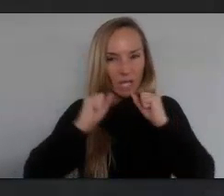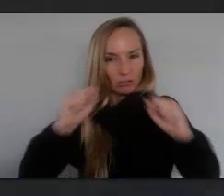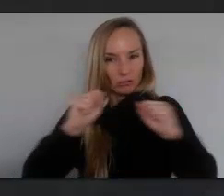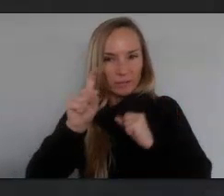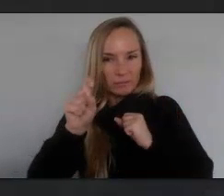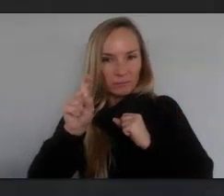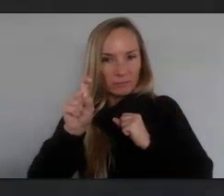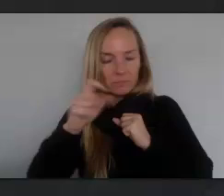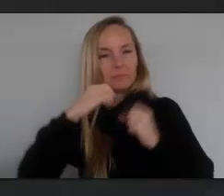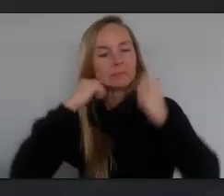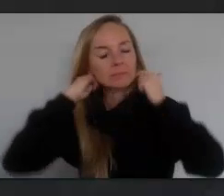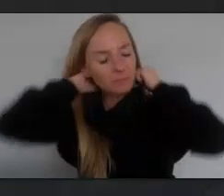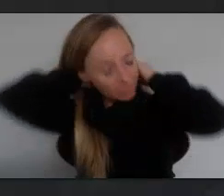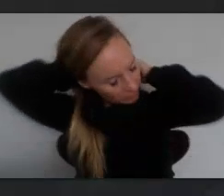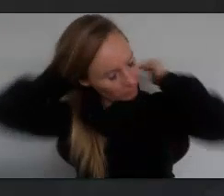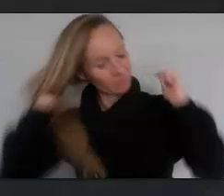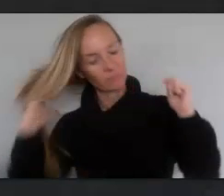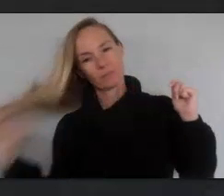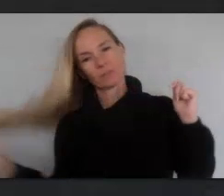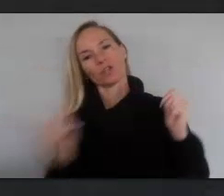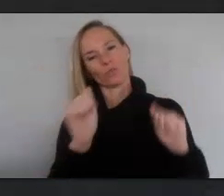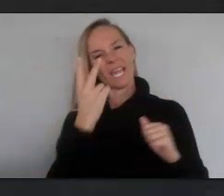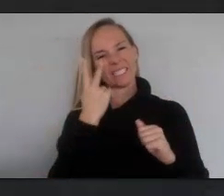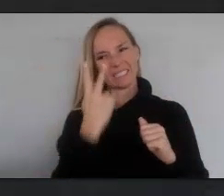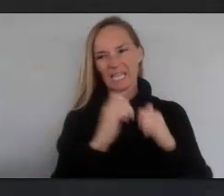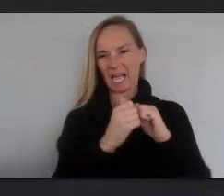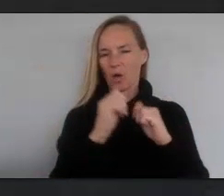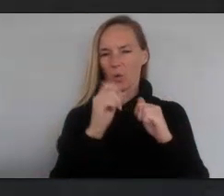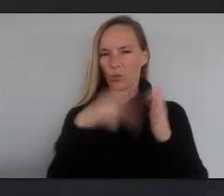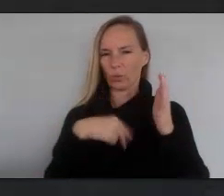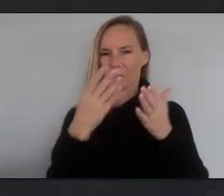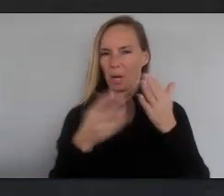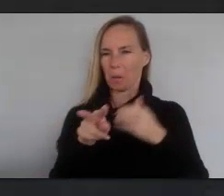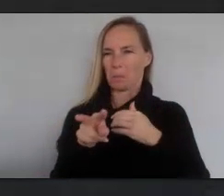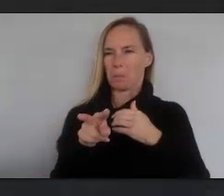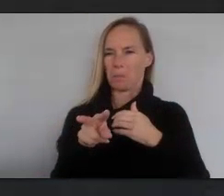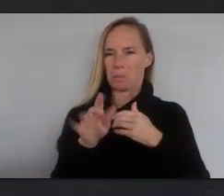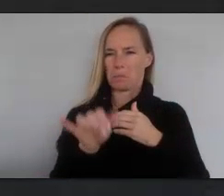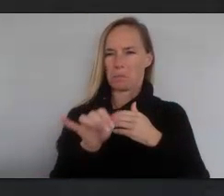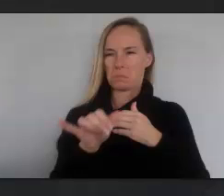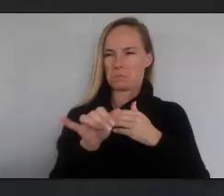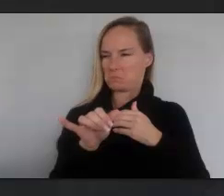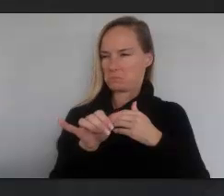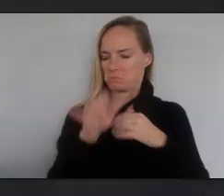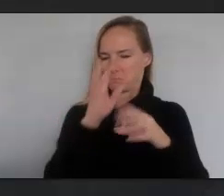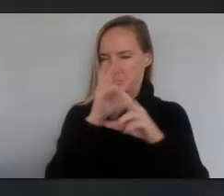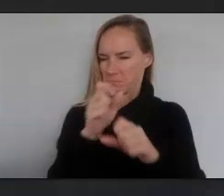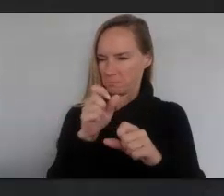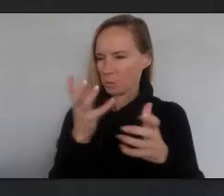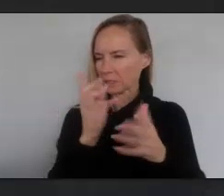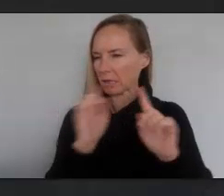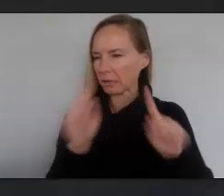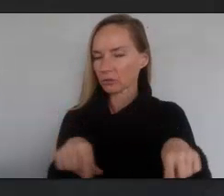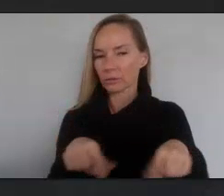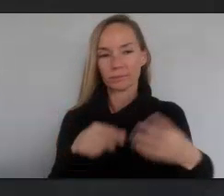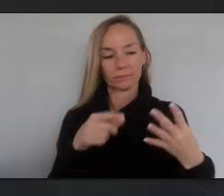can see how this type of question, if it comes first in the essay, might interest the reader in reading more to find the answer. Another type